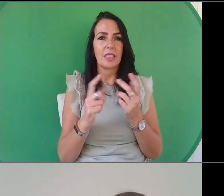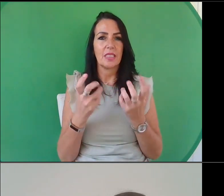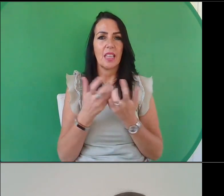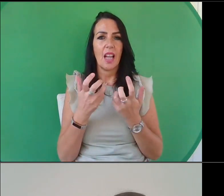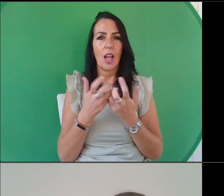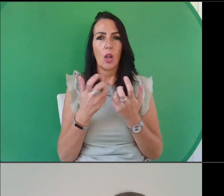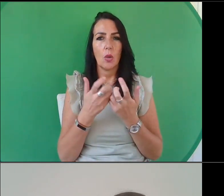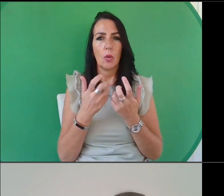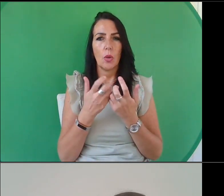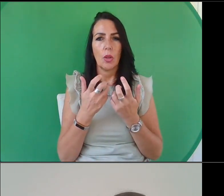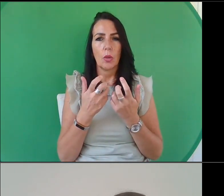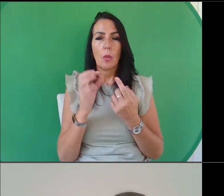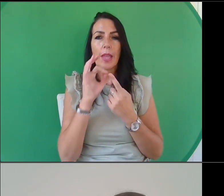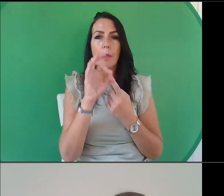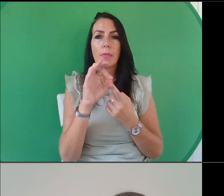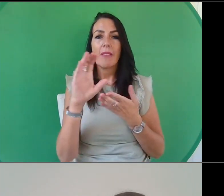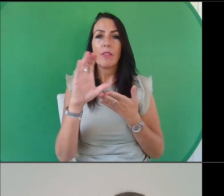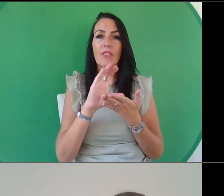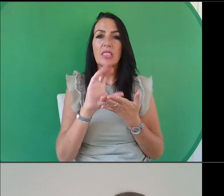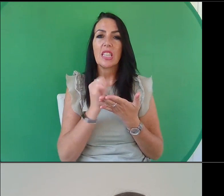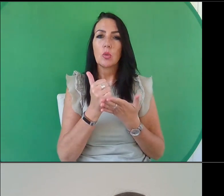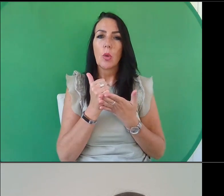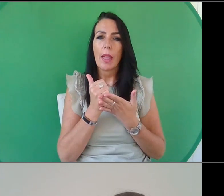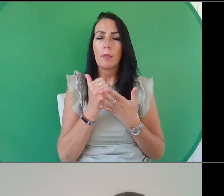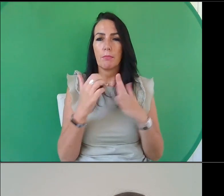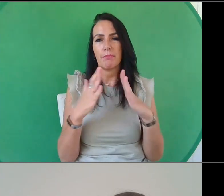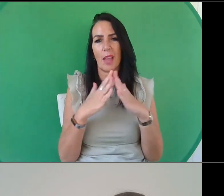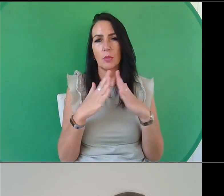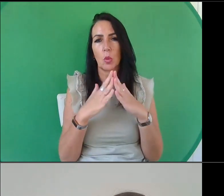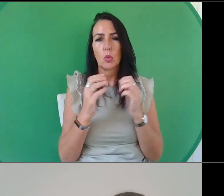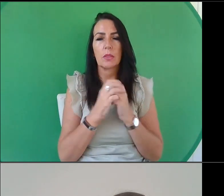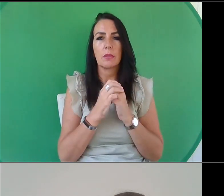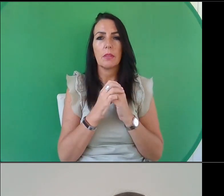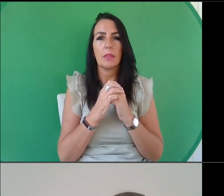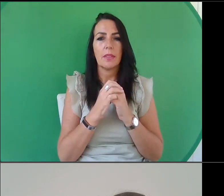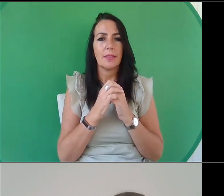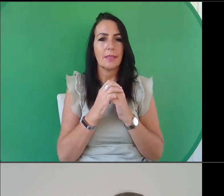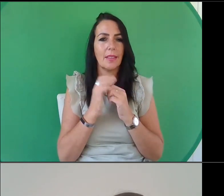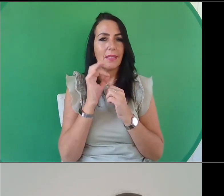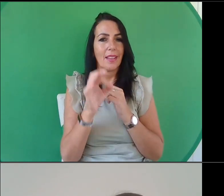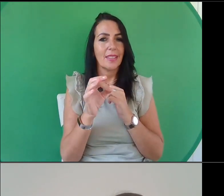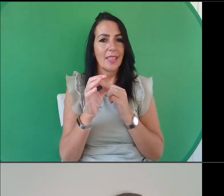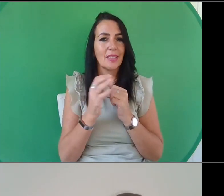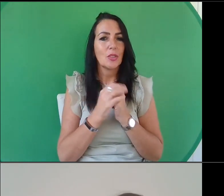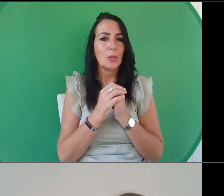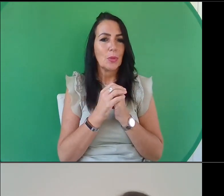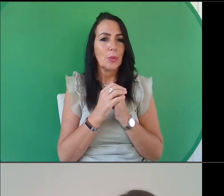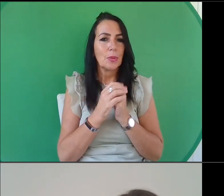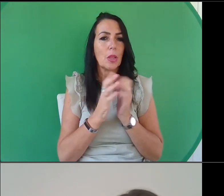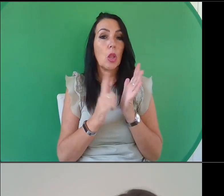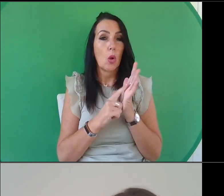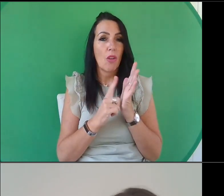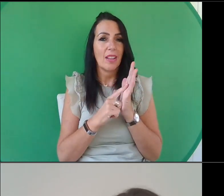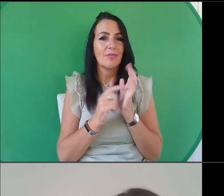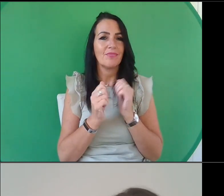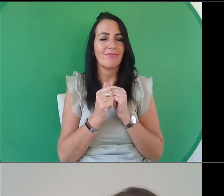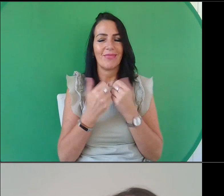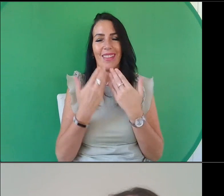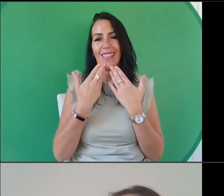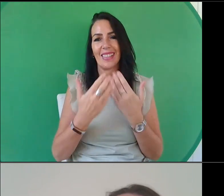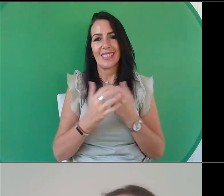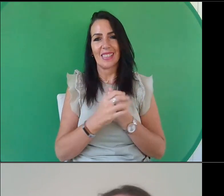we apply for funding to help households. I'm going to ask that to Laura, please. Hi, thanks, Jess.